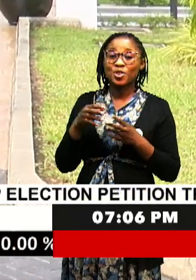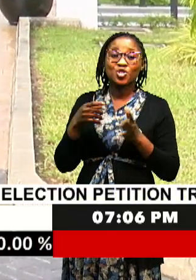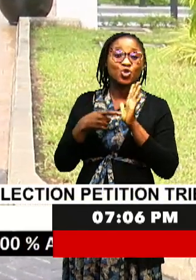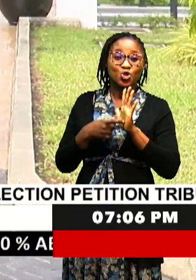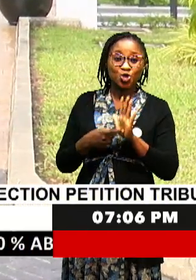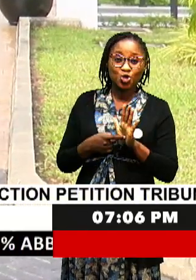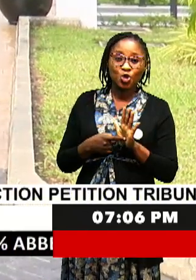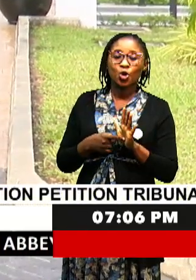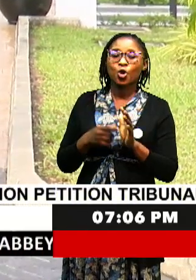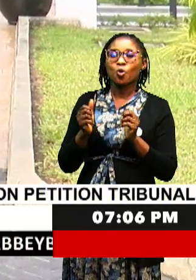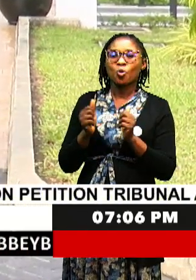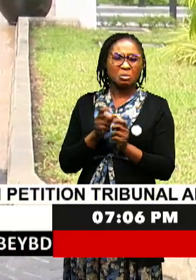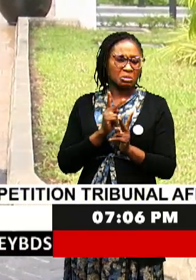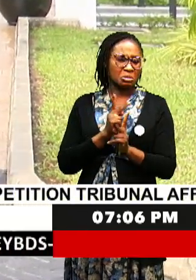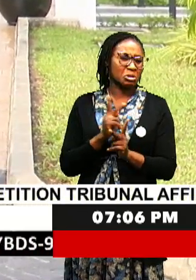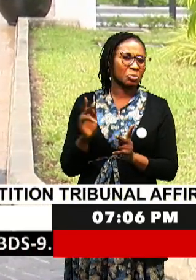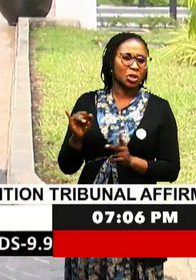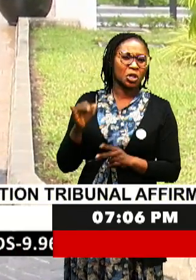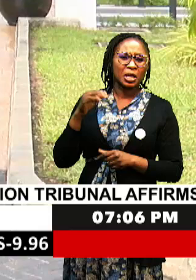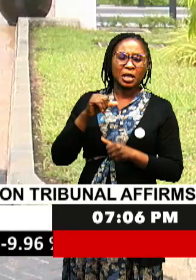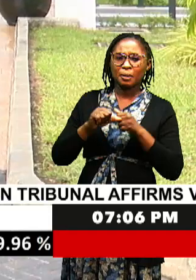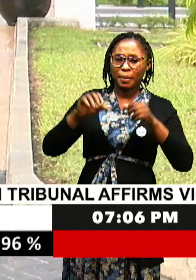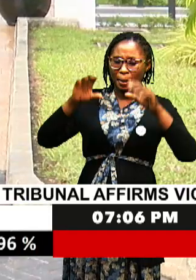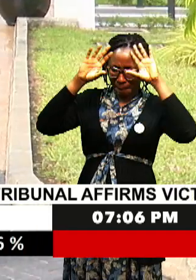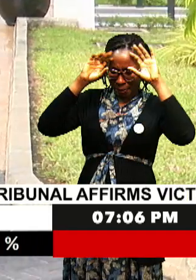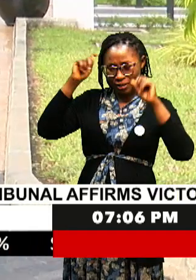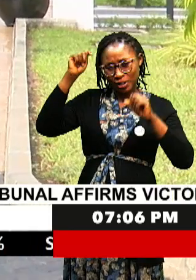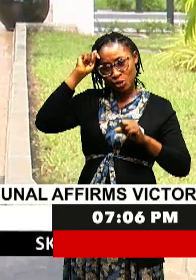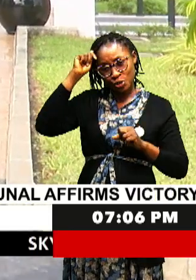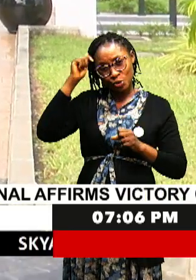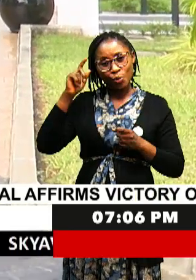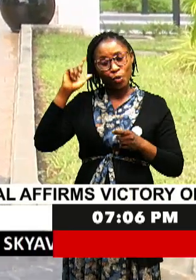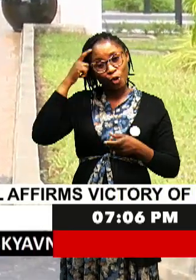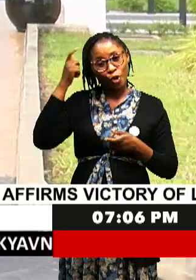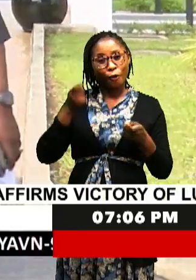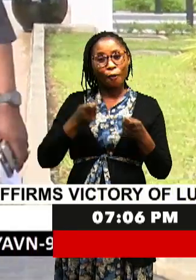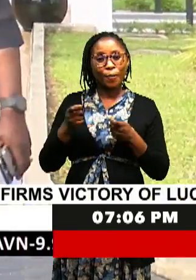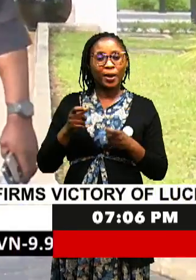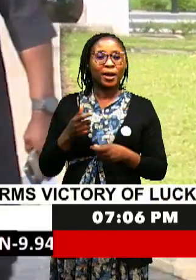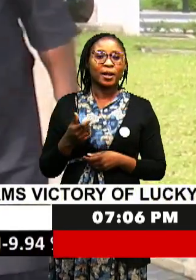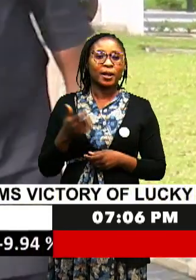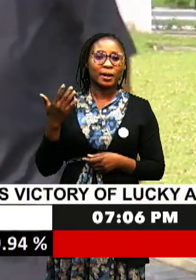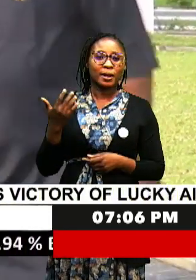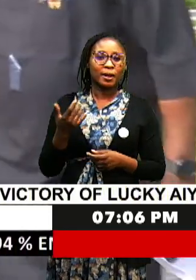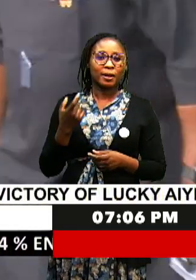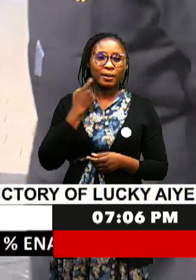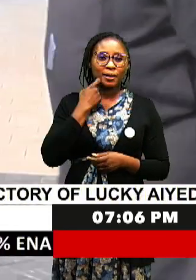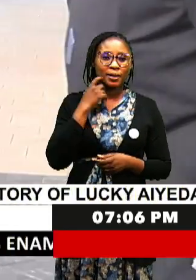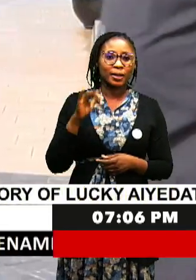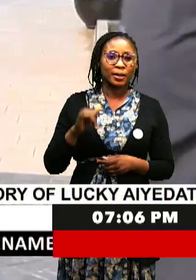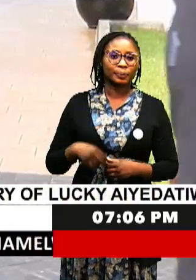his reservations about President Tinubu's administration lately.